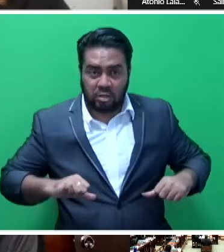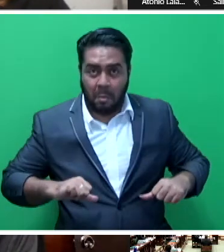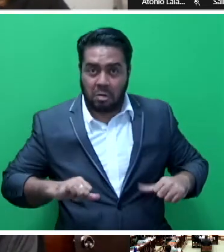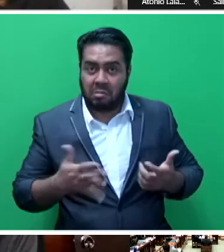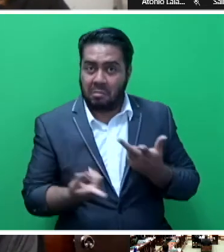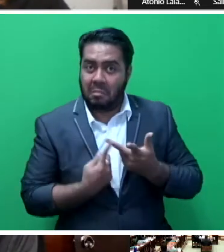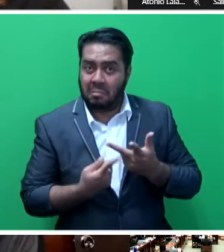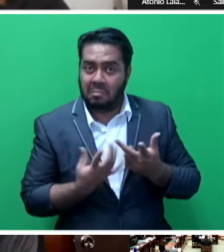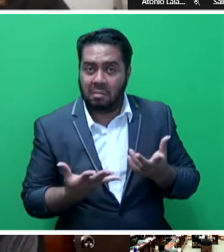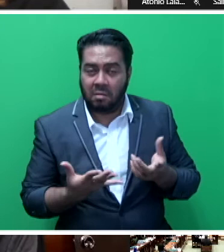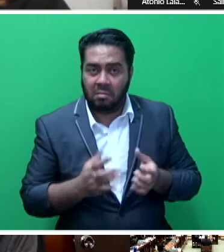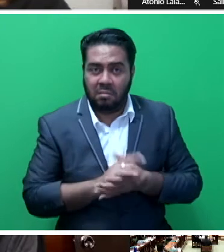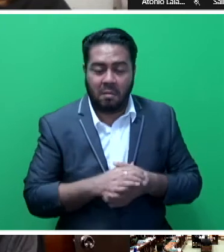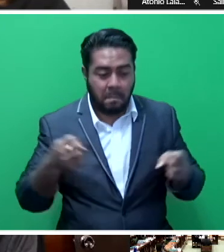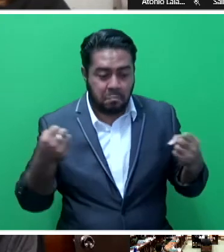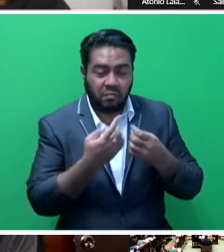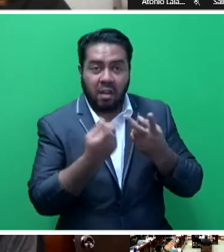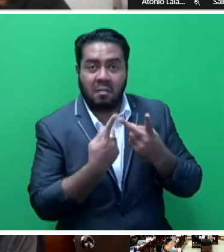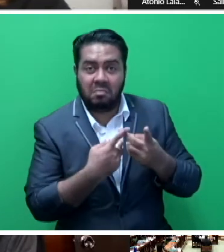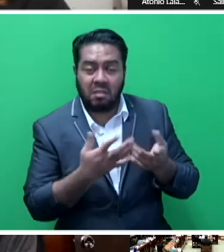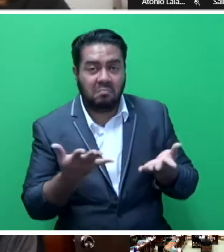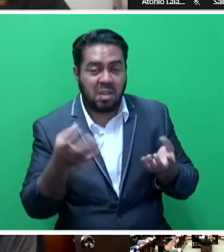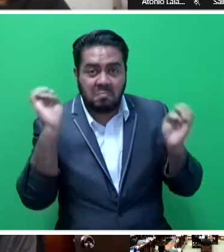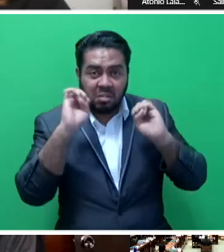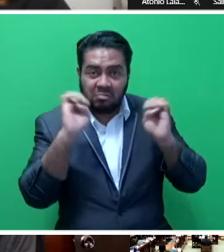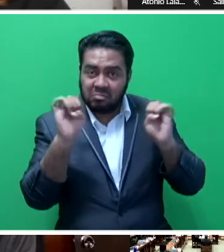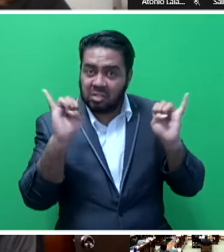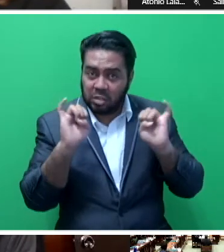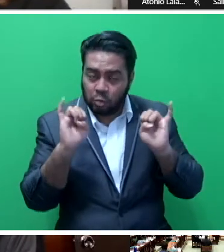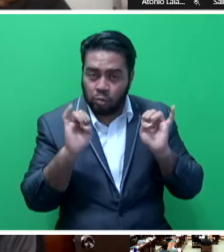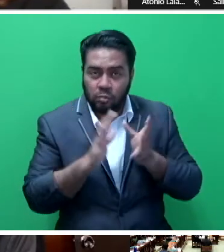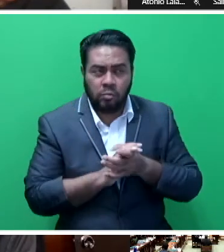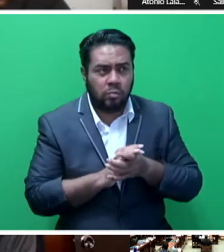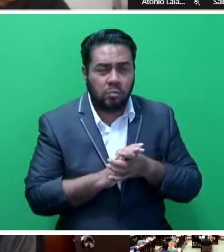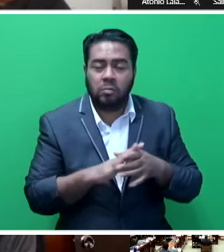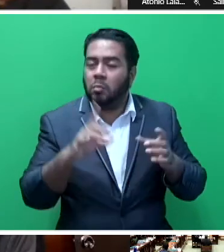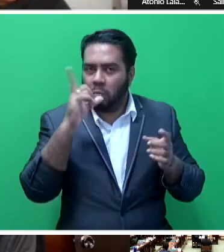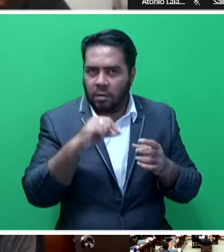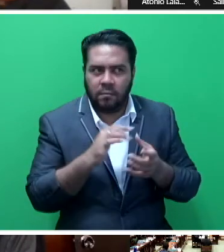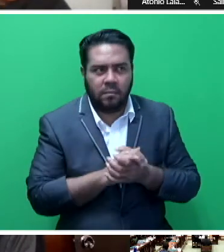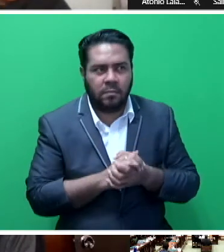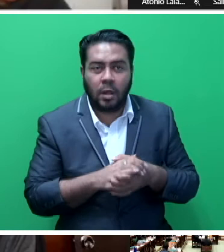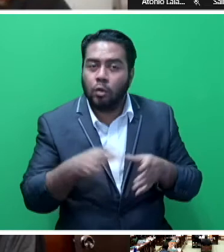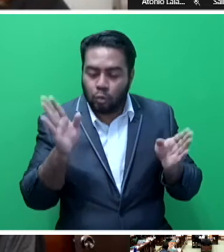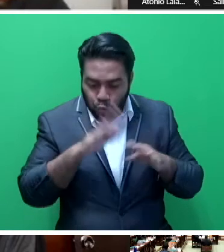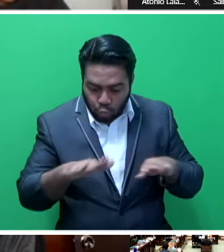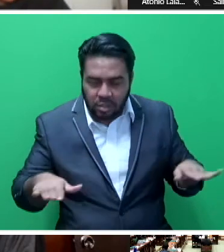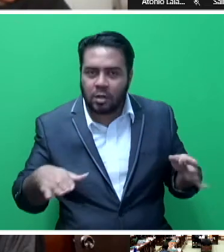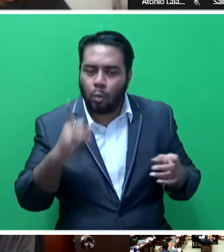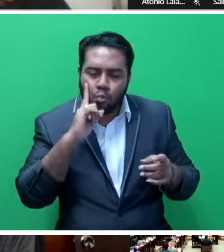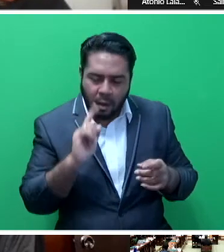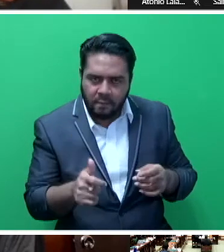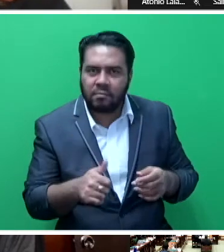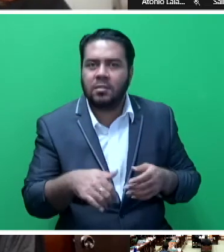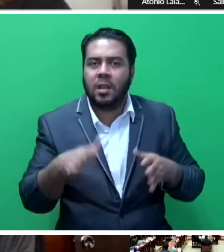the treatment of trauma, emergency laparotomies, and also the management of children, adults with acute